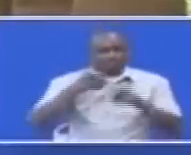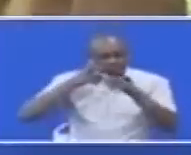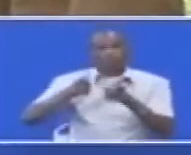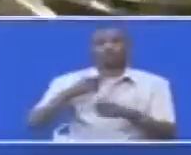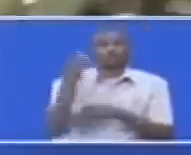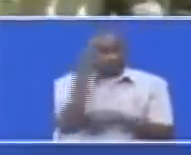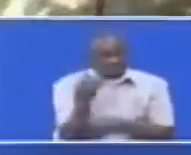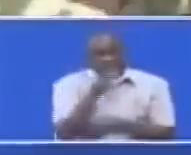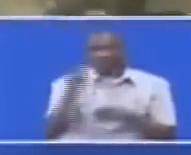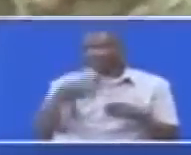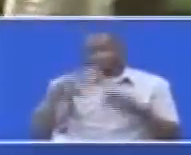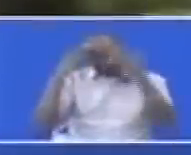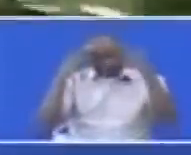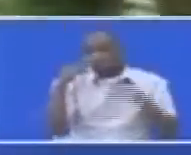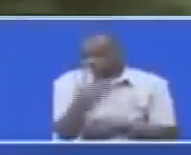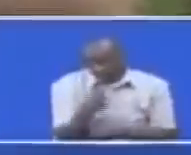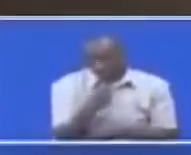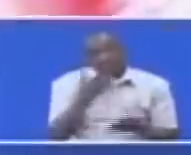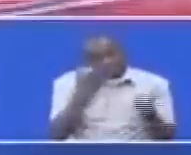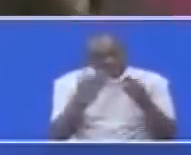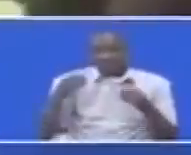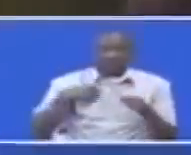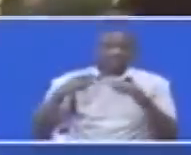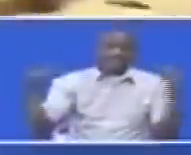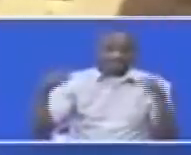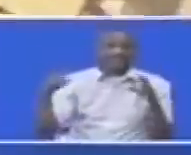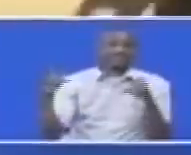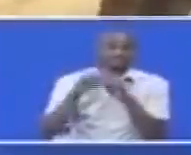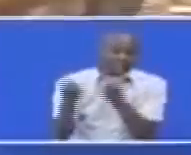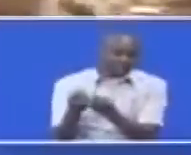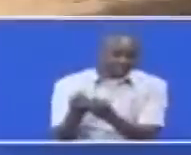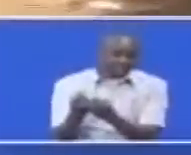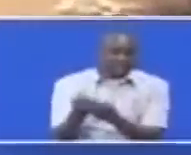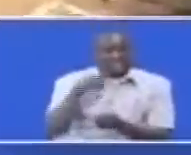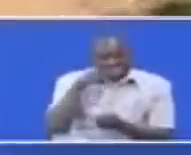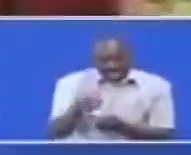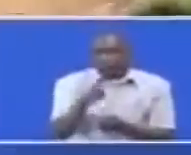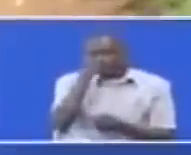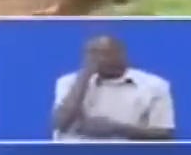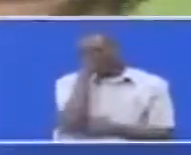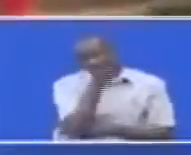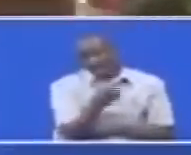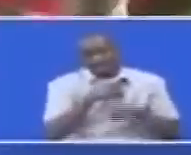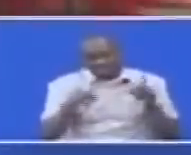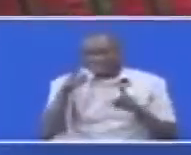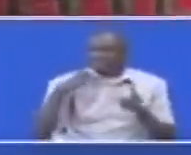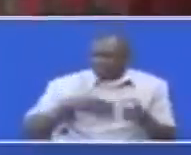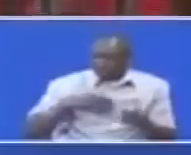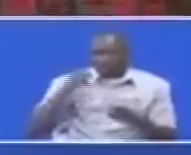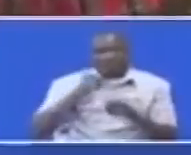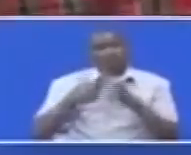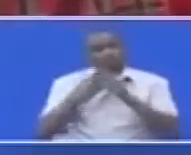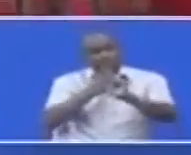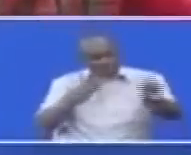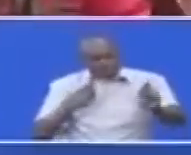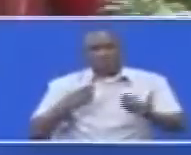on Wednesday by unknown people suspected to be from the rival community. Despite heavy security presence, the villagers wielding bows and